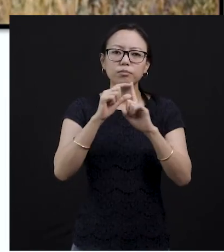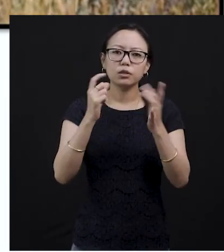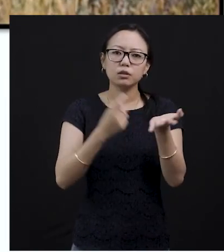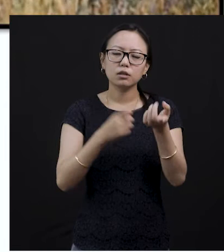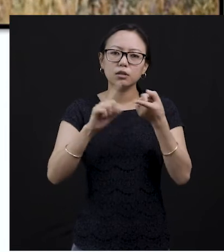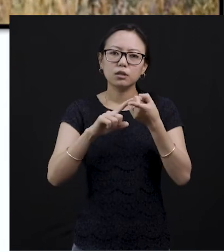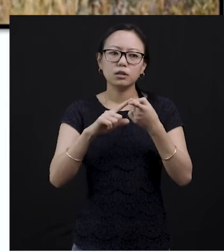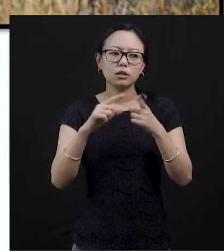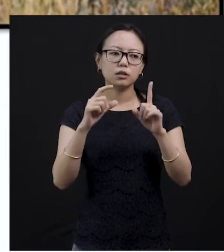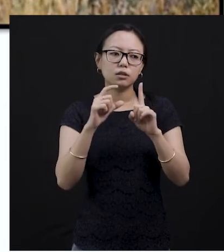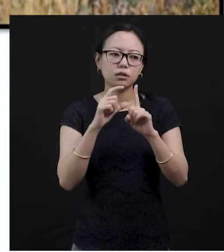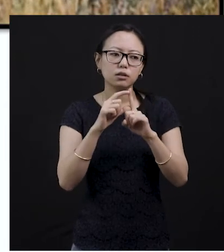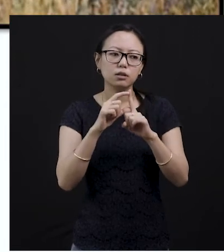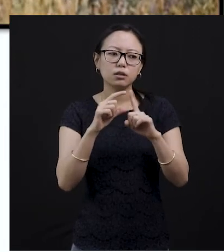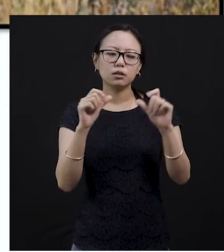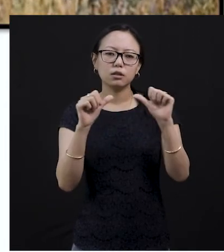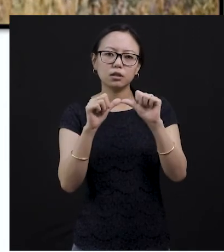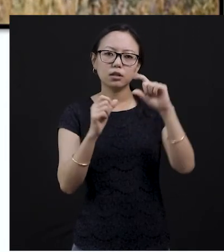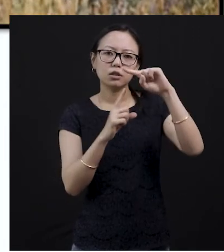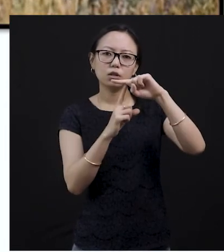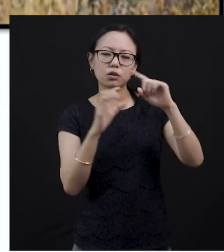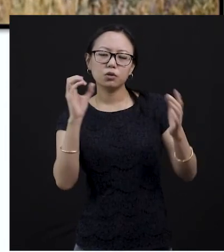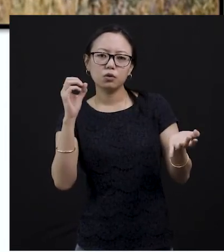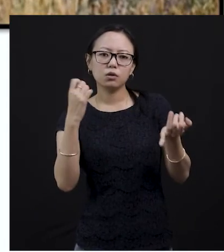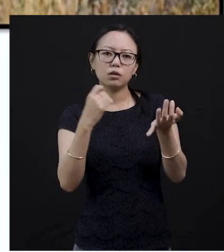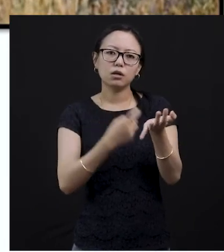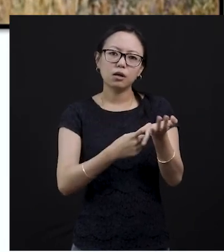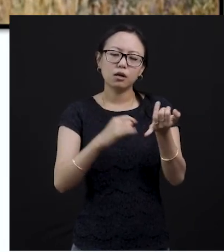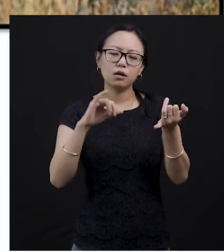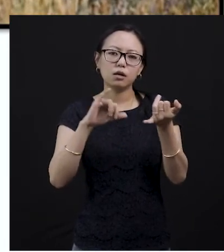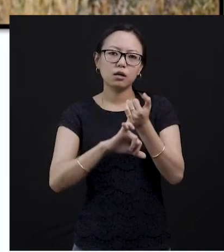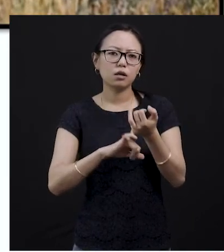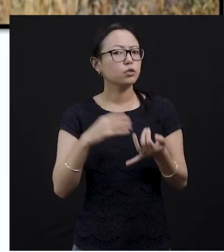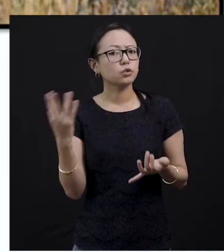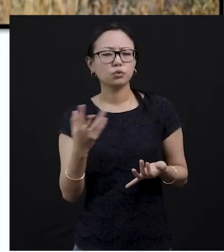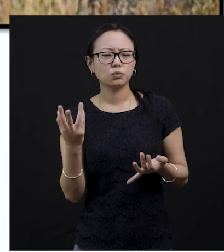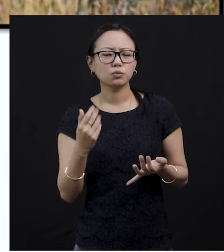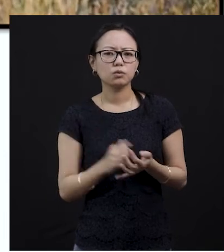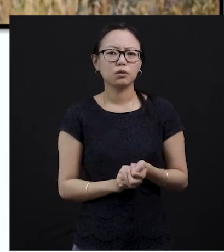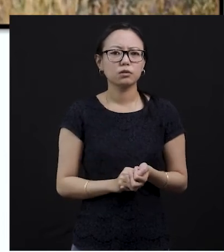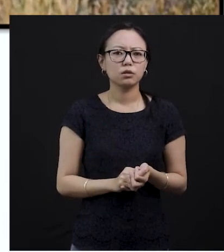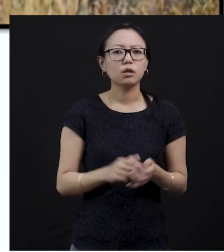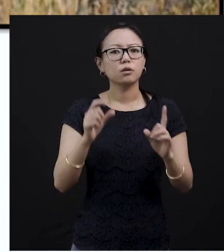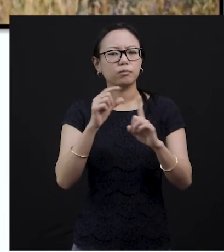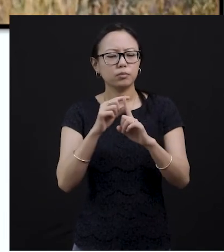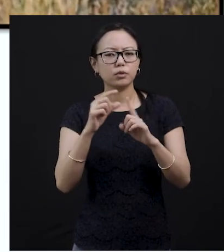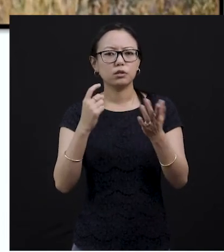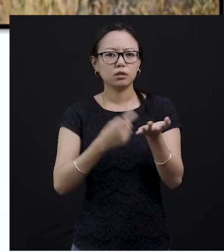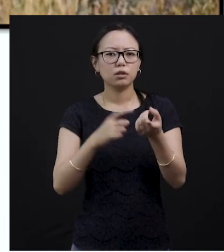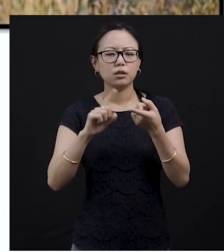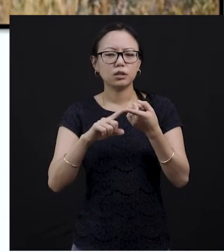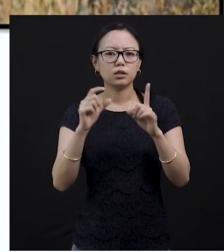who hunt for prey. Once more, predators are those animals which hunts for other animals to